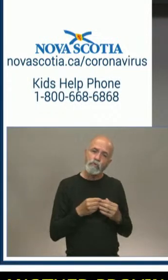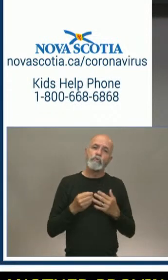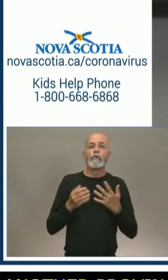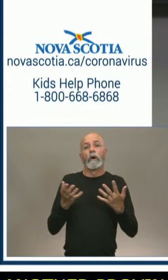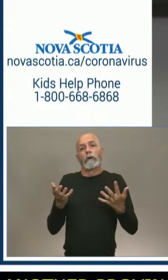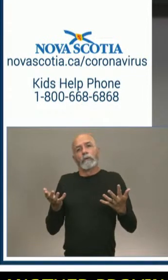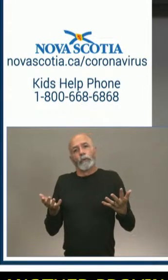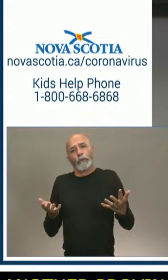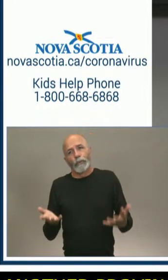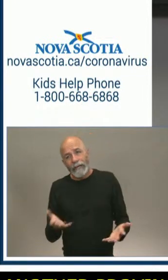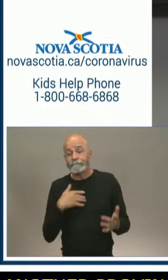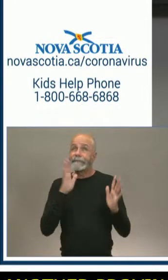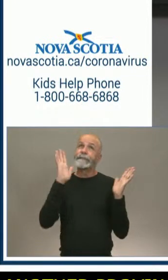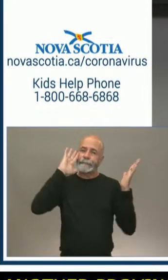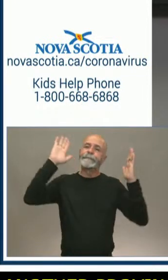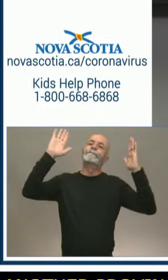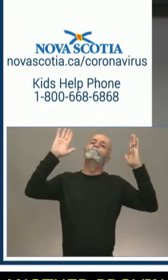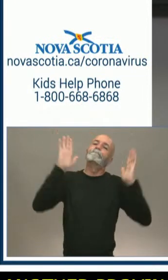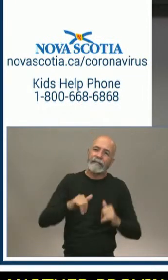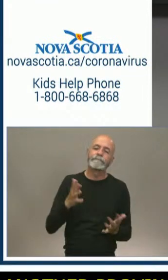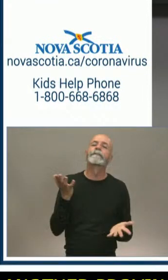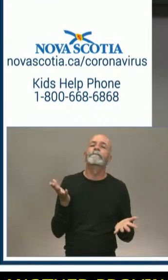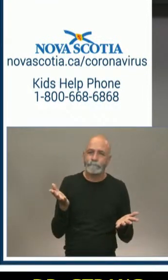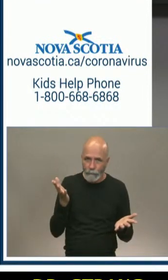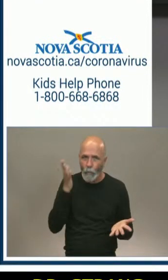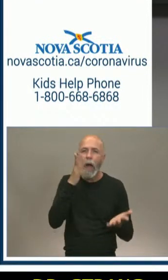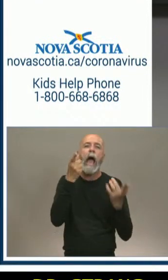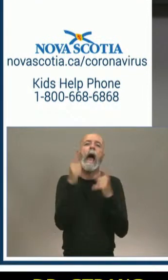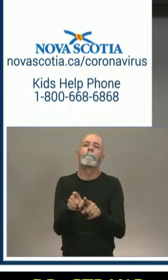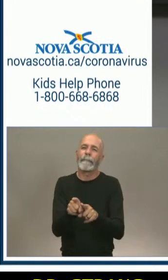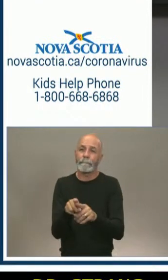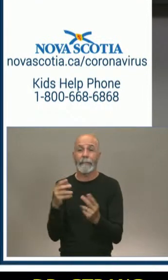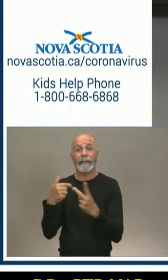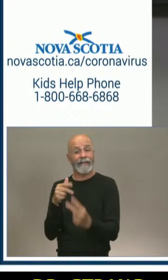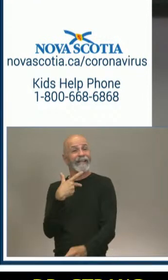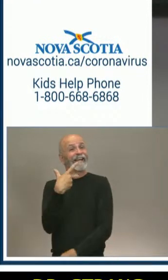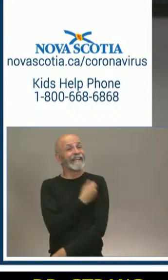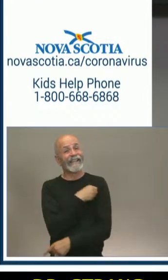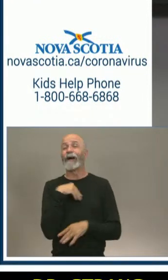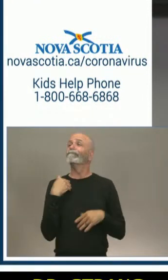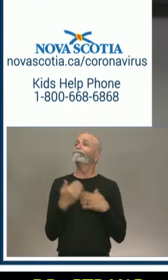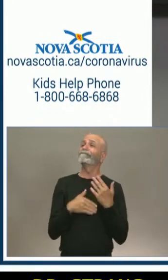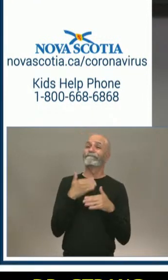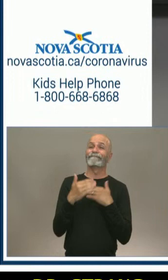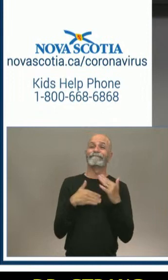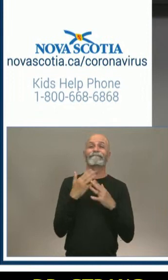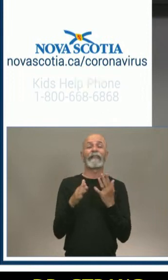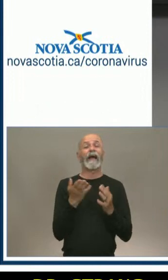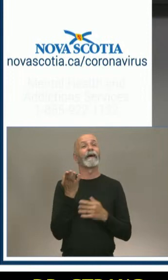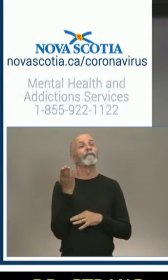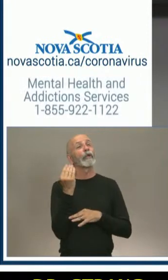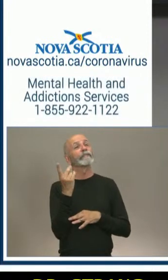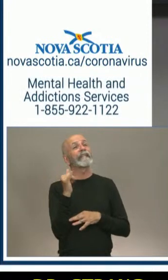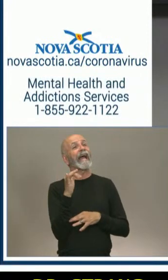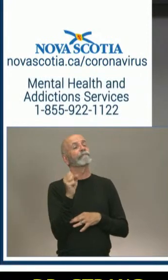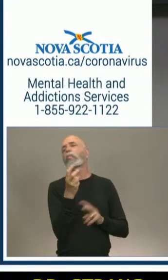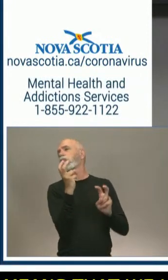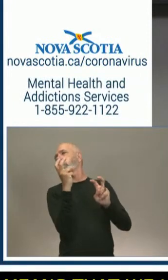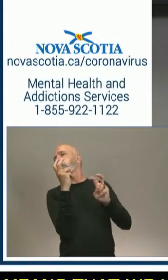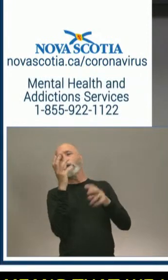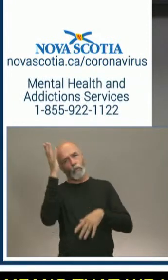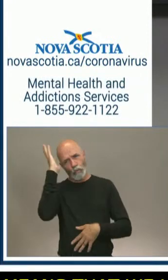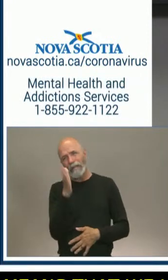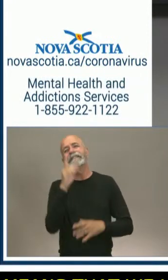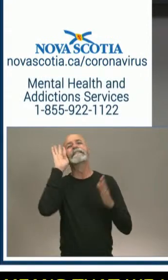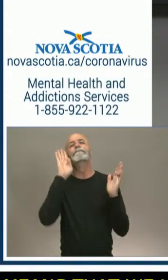we expect to see some breakthrough cases, as I've explained before. That the vaccine is not 100% for any one individual, and there are